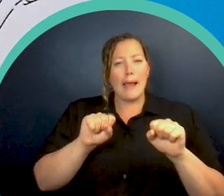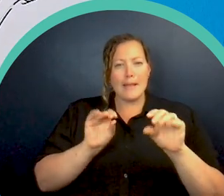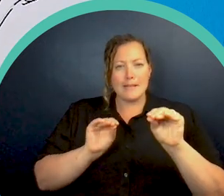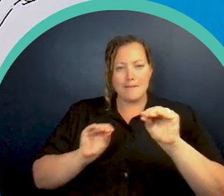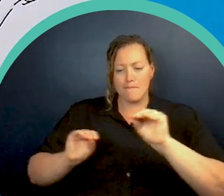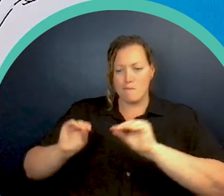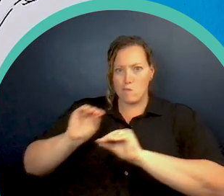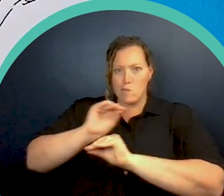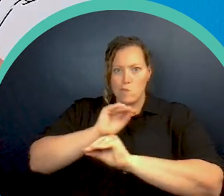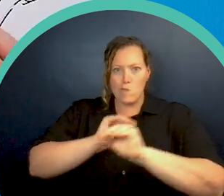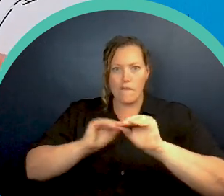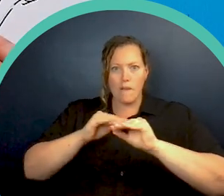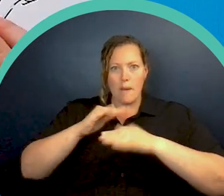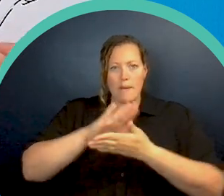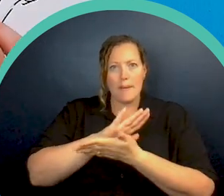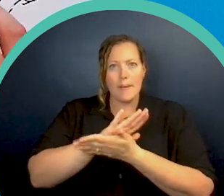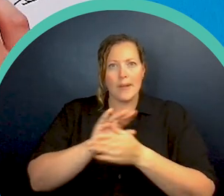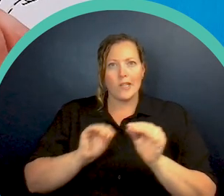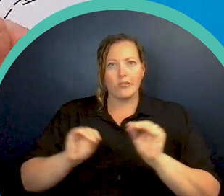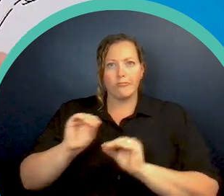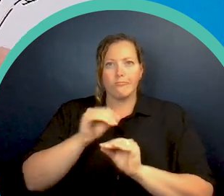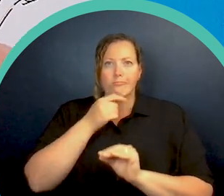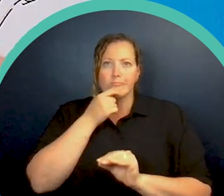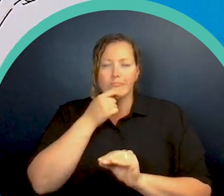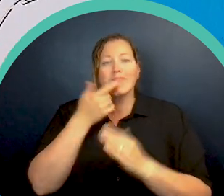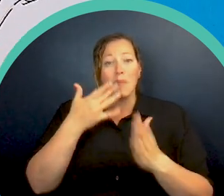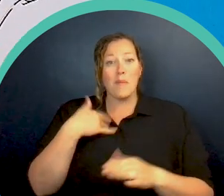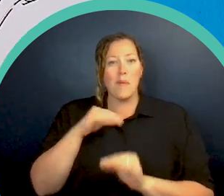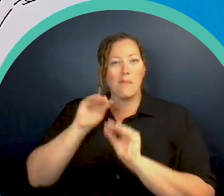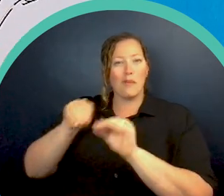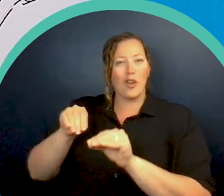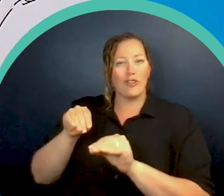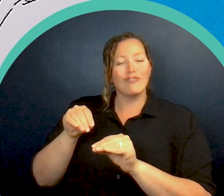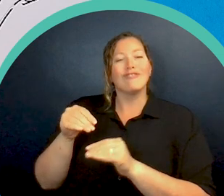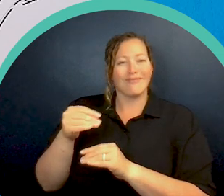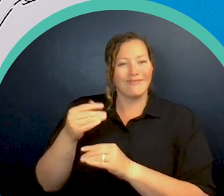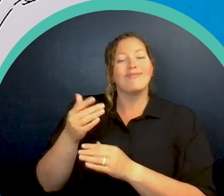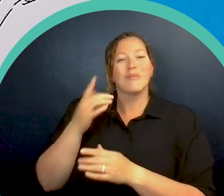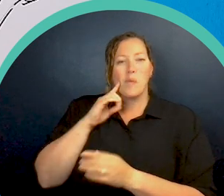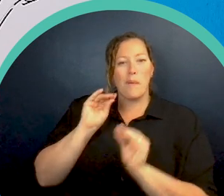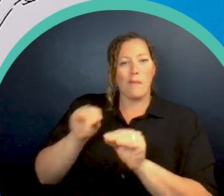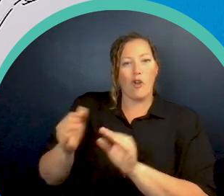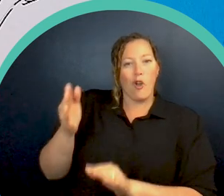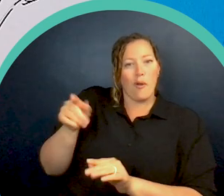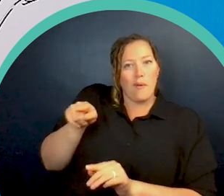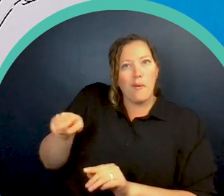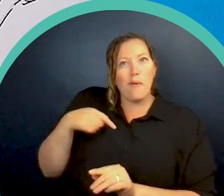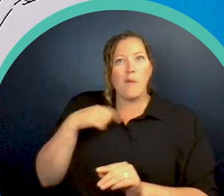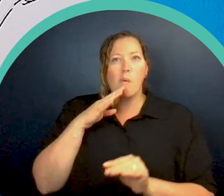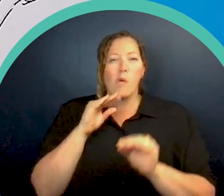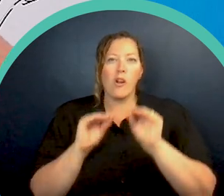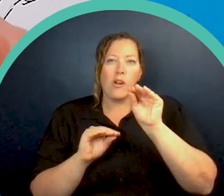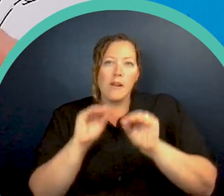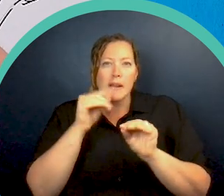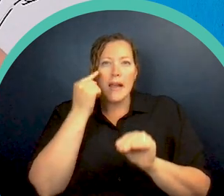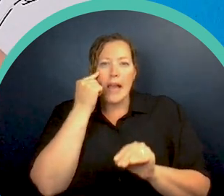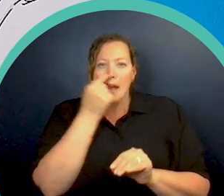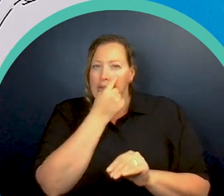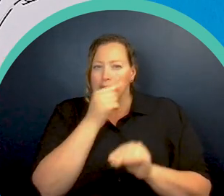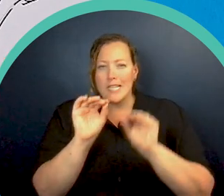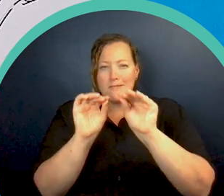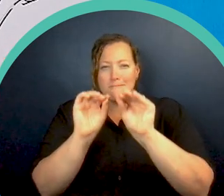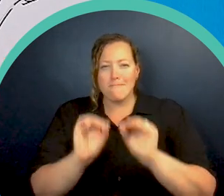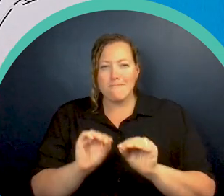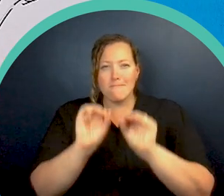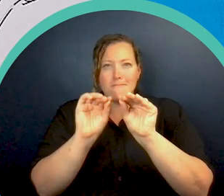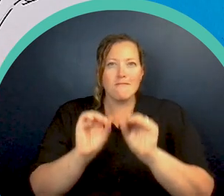maybe assemble them around. Maybe I can put the arm thing up there, the eyes down here, or you can decide maybe I want it